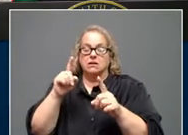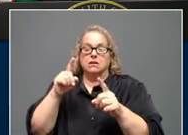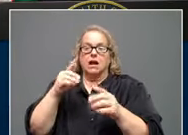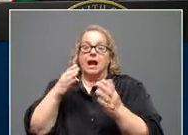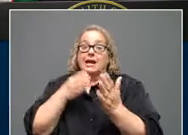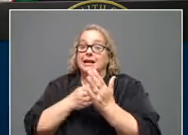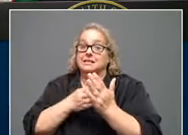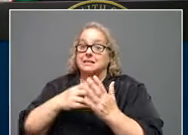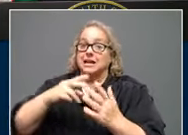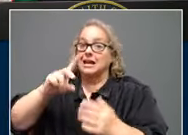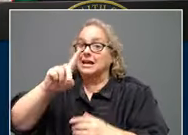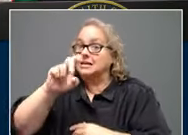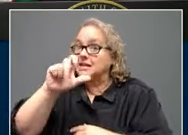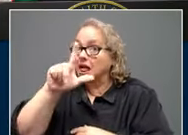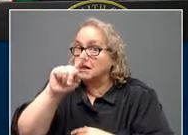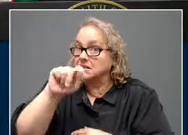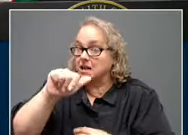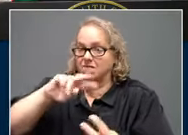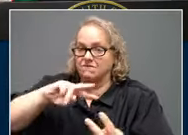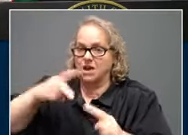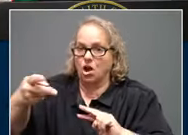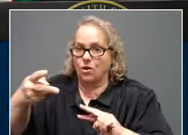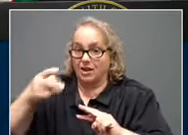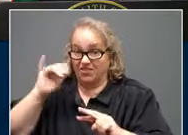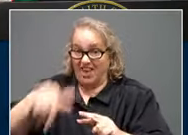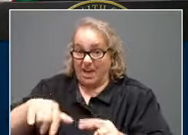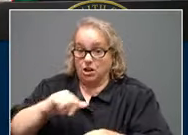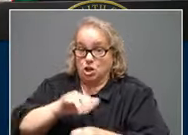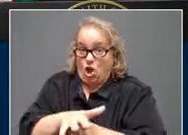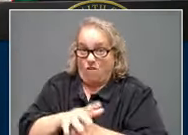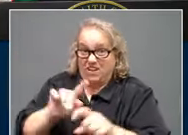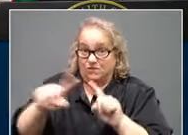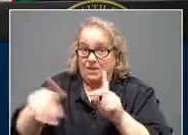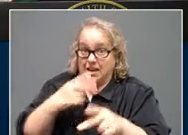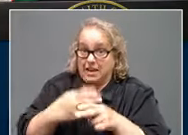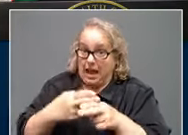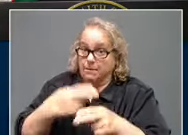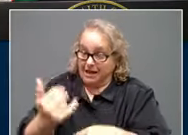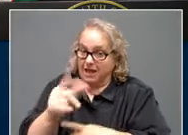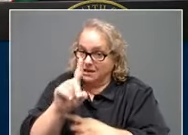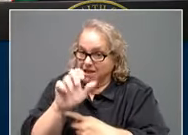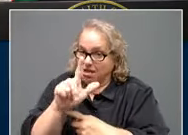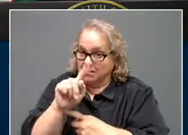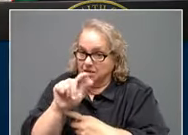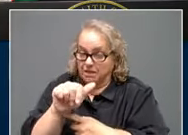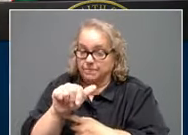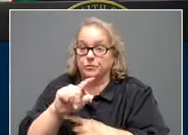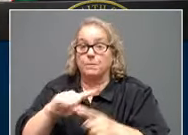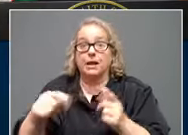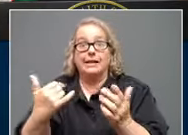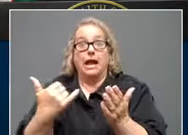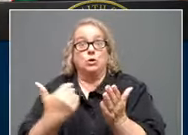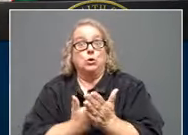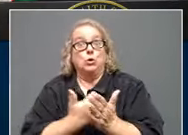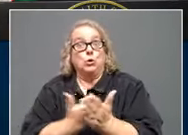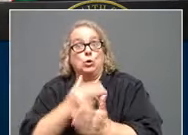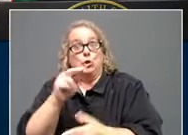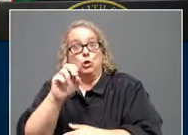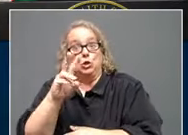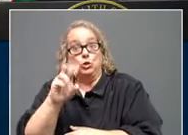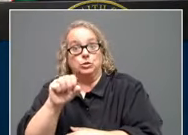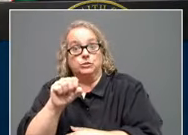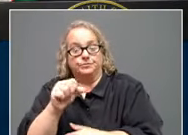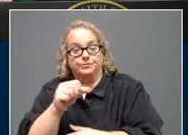second shot. And that's even the most aggressive variant. But this new news, again, if it holds and they don't have data for the